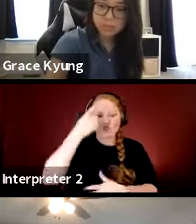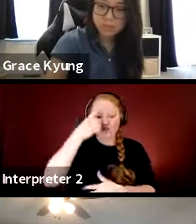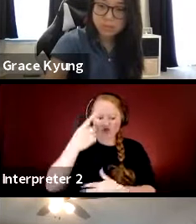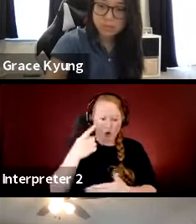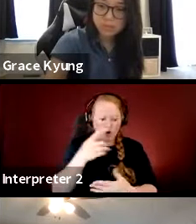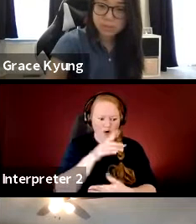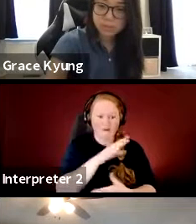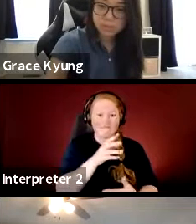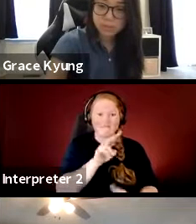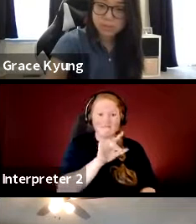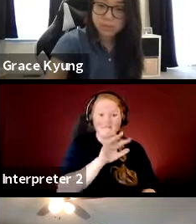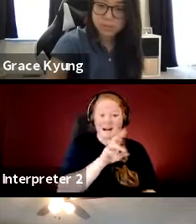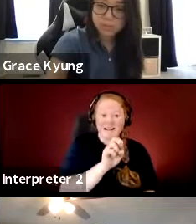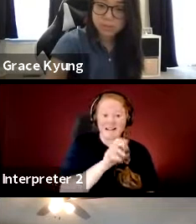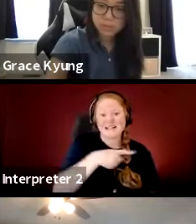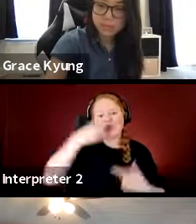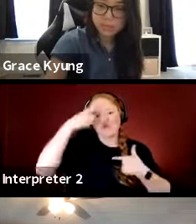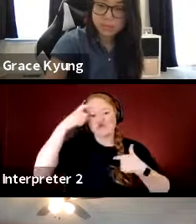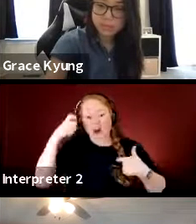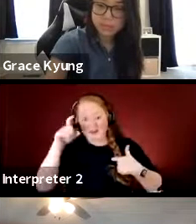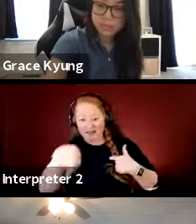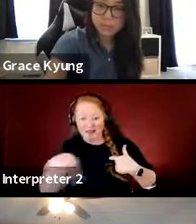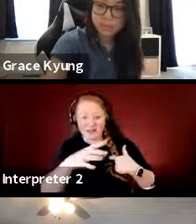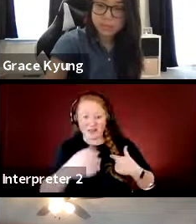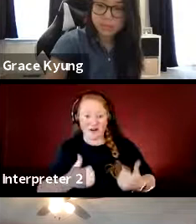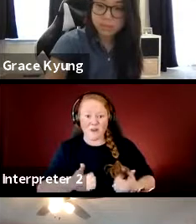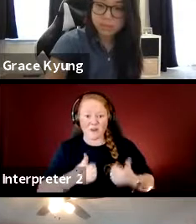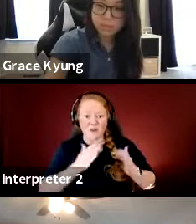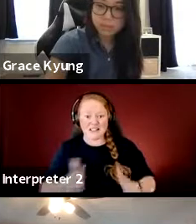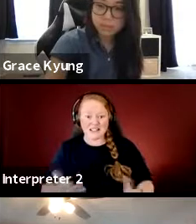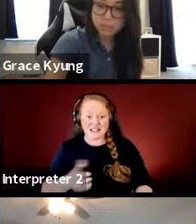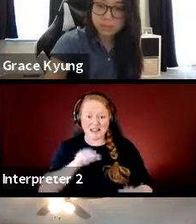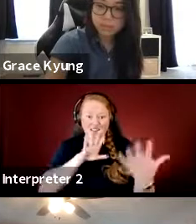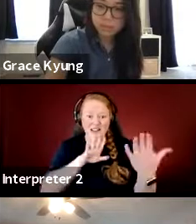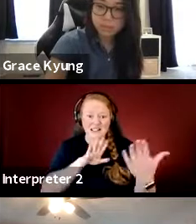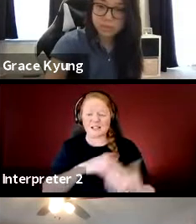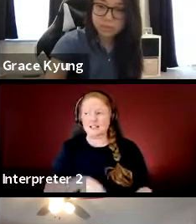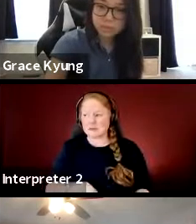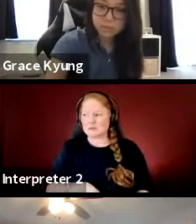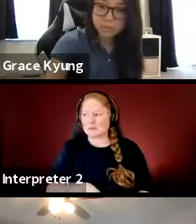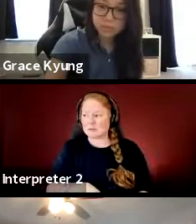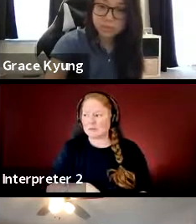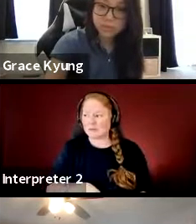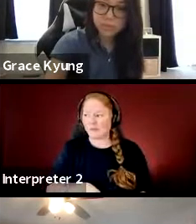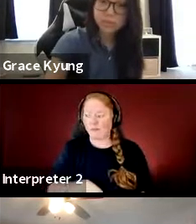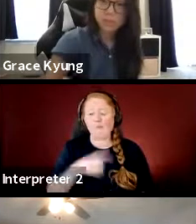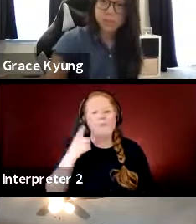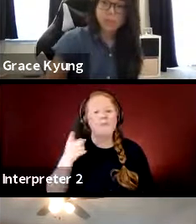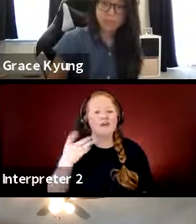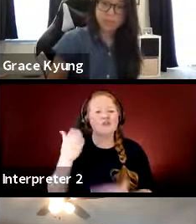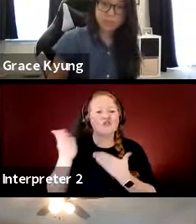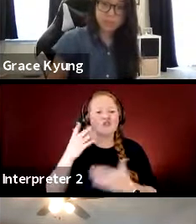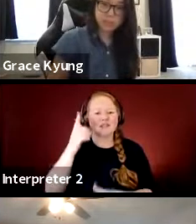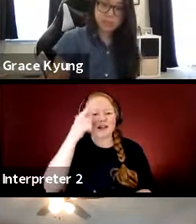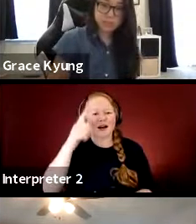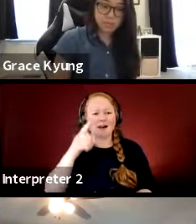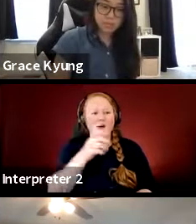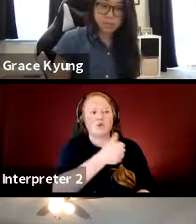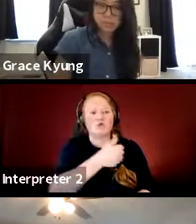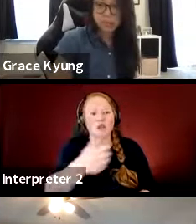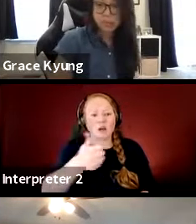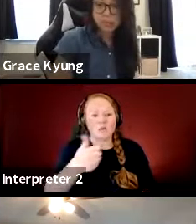by the residents. There is general concern about city services like trash pickup and alley cleanup in the 22nd